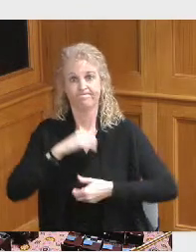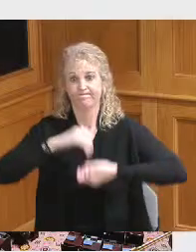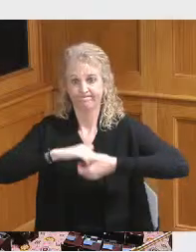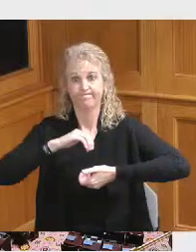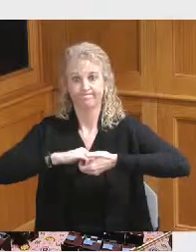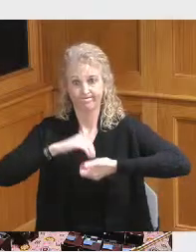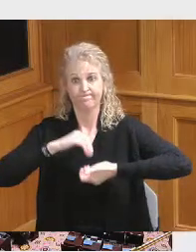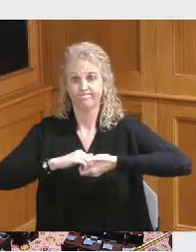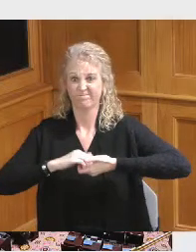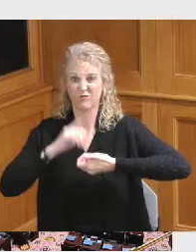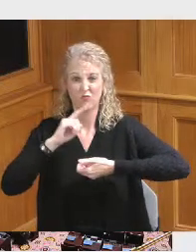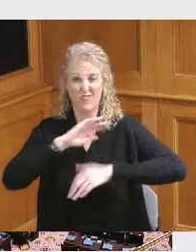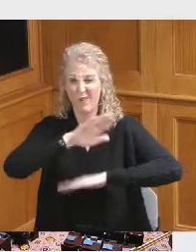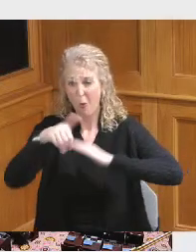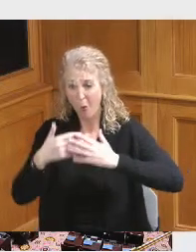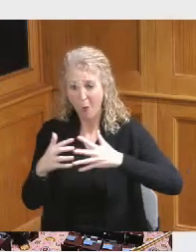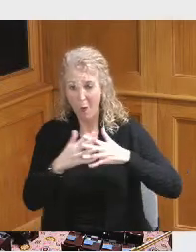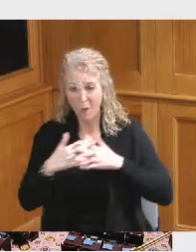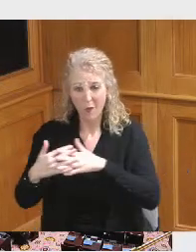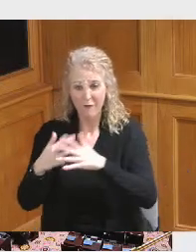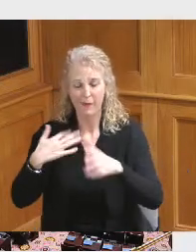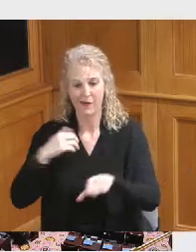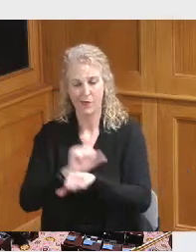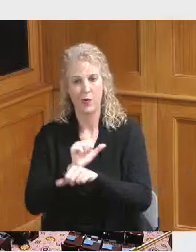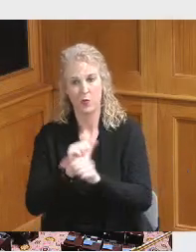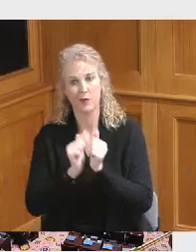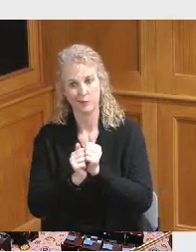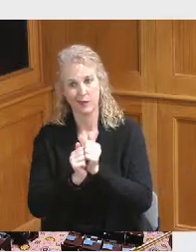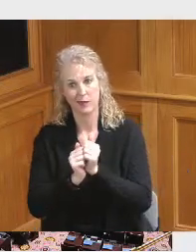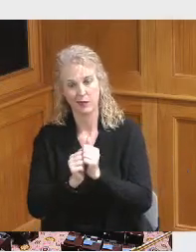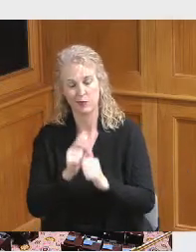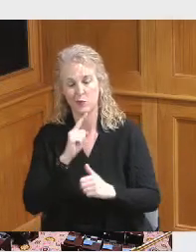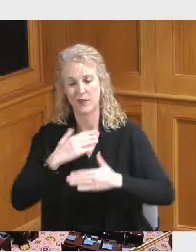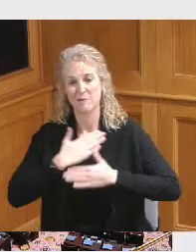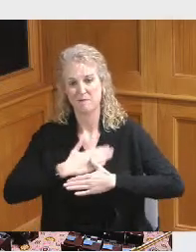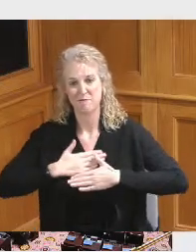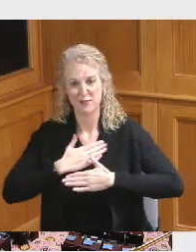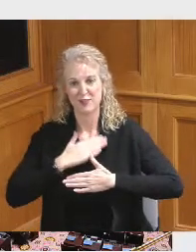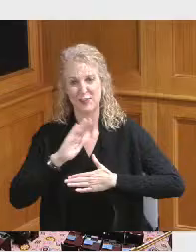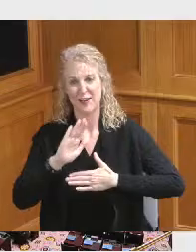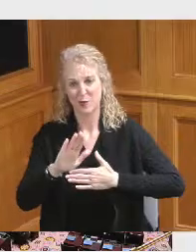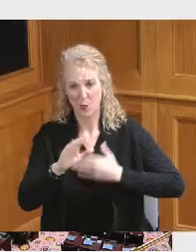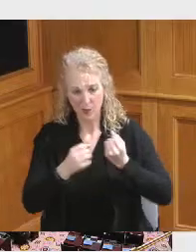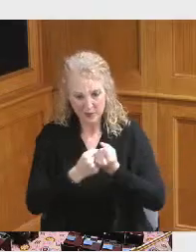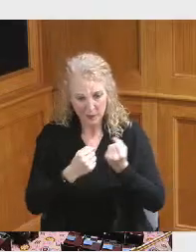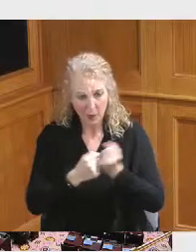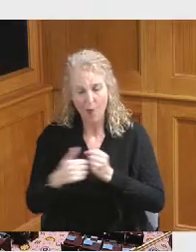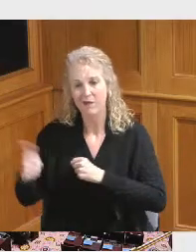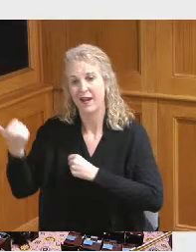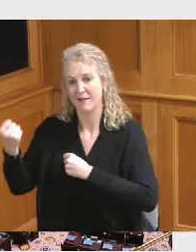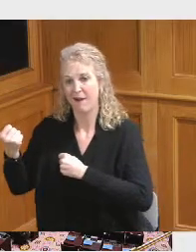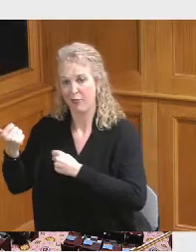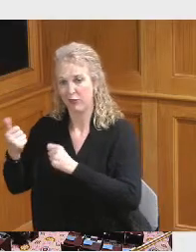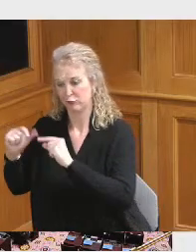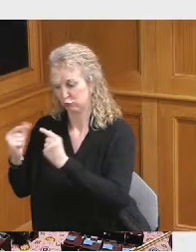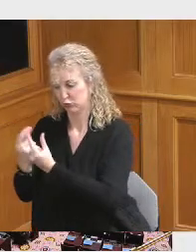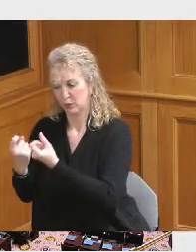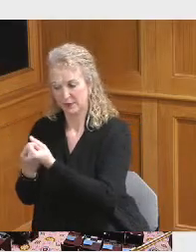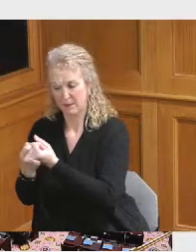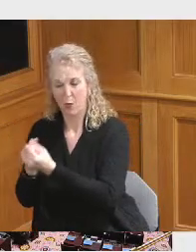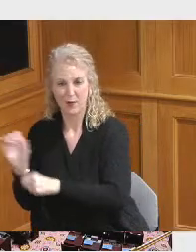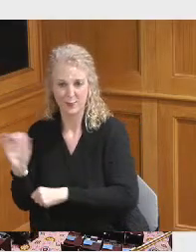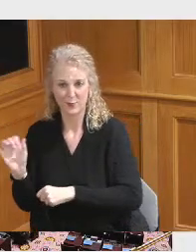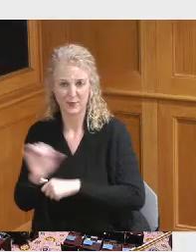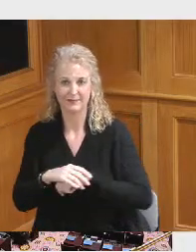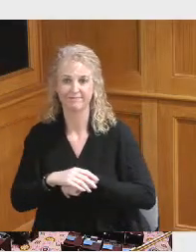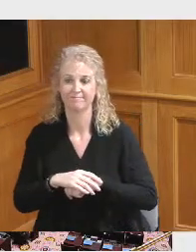ours that also help for this. So we do appreciate the support that we have from the Hamilton County.